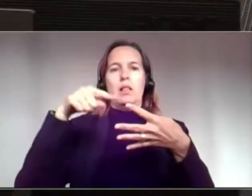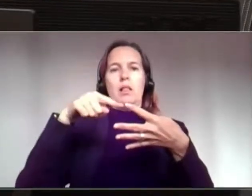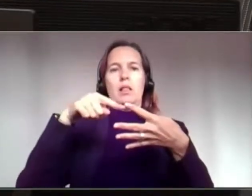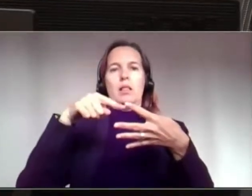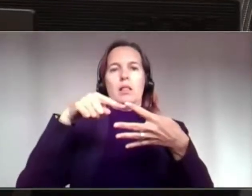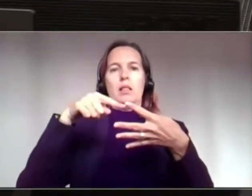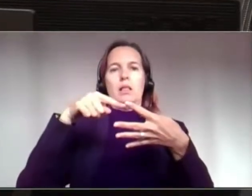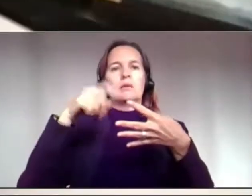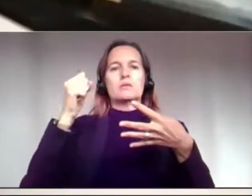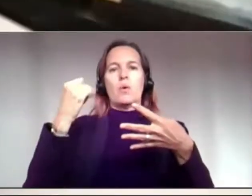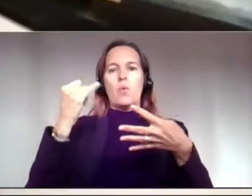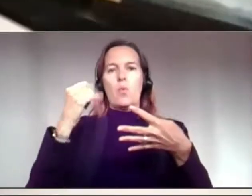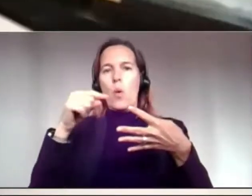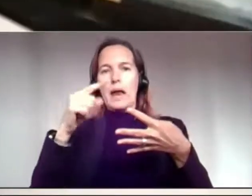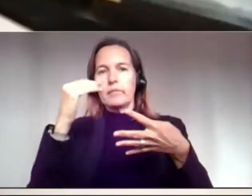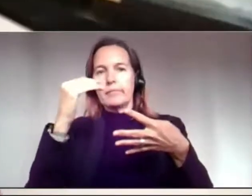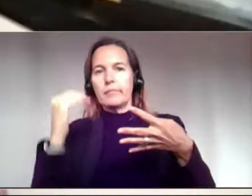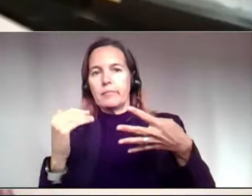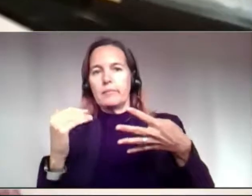Yeah.